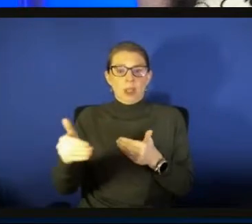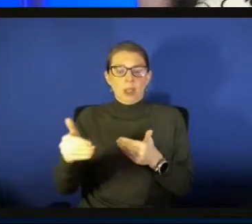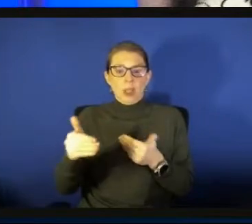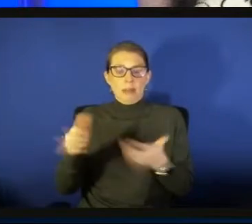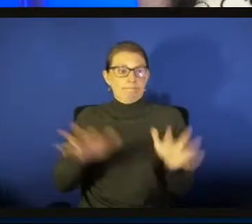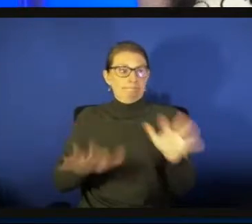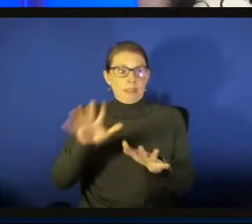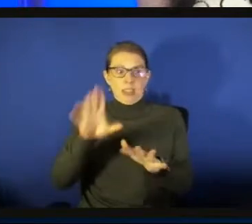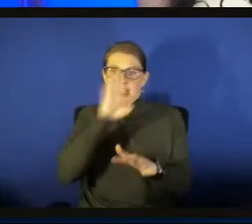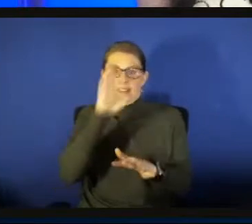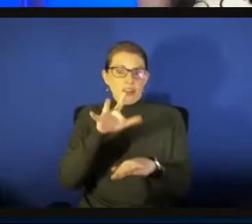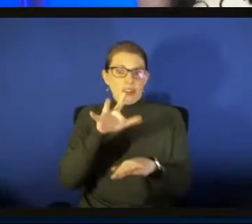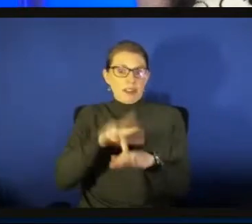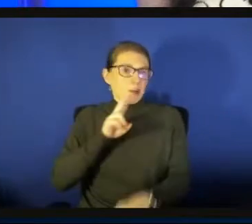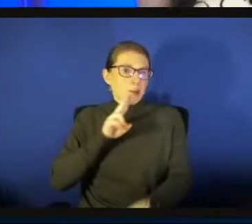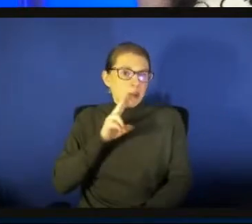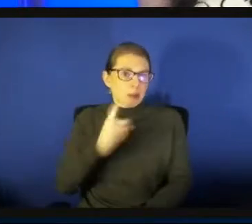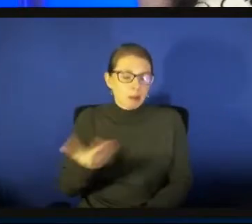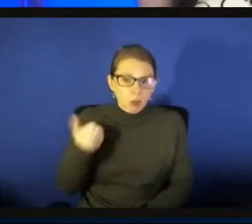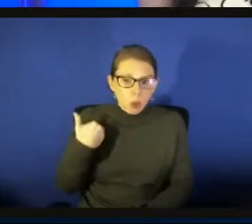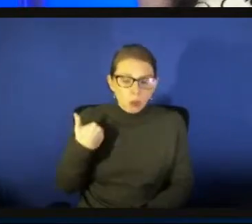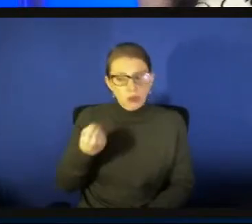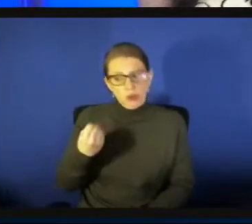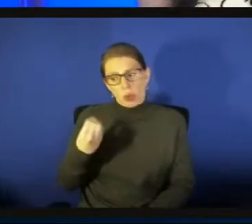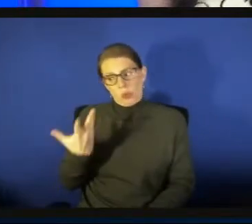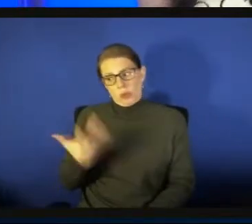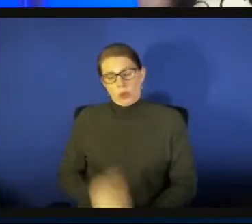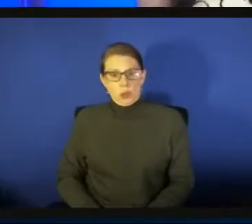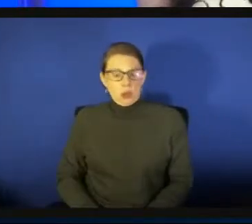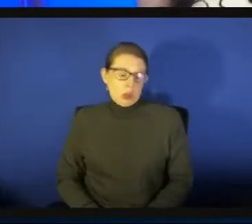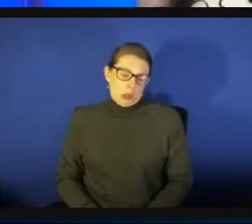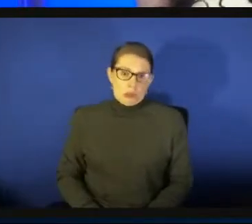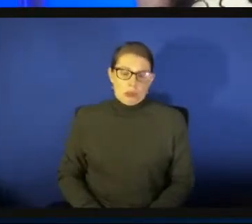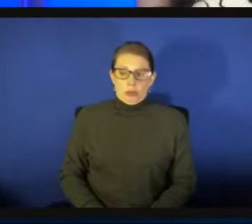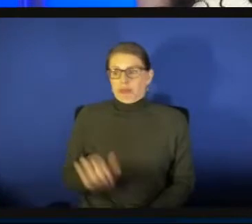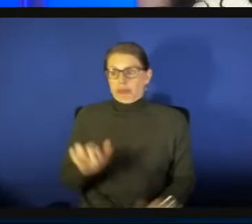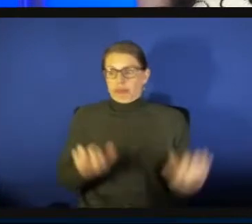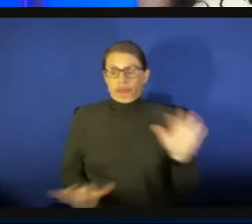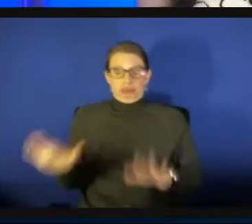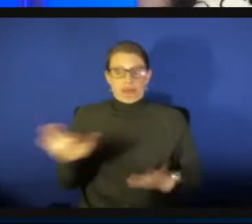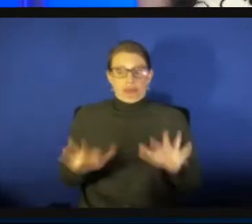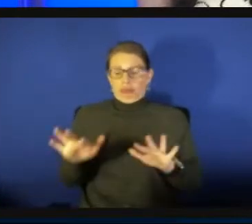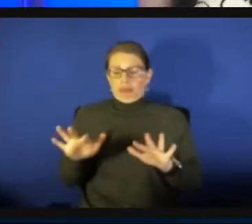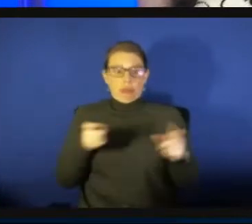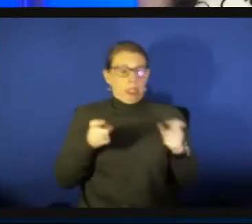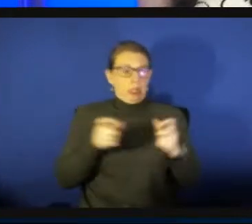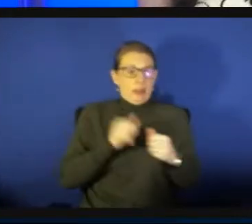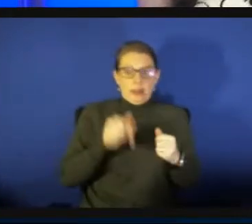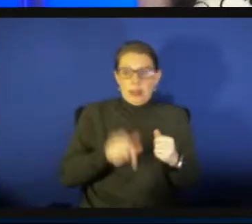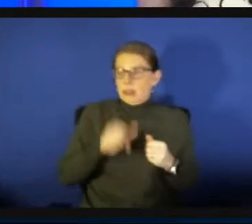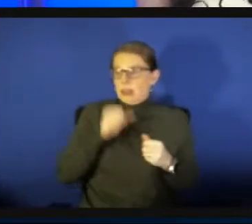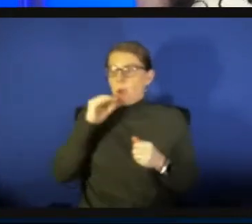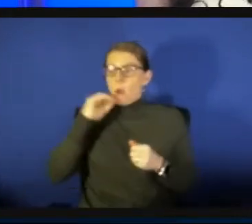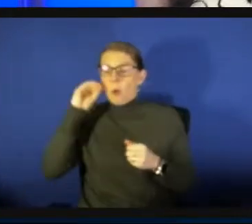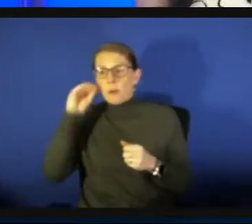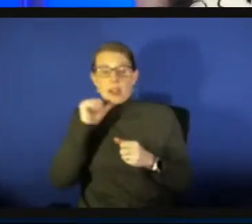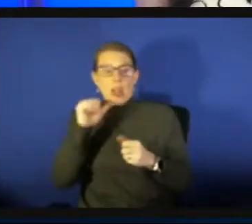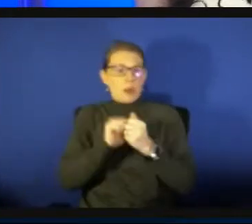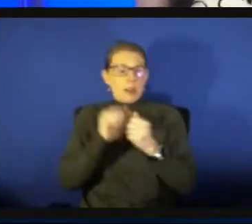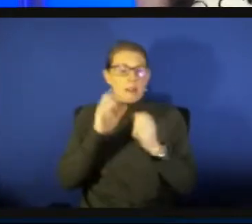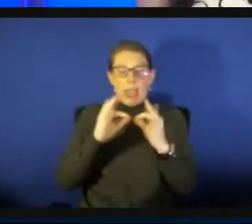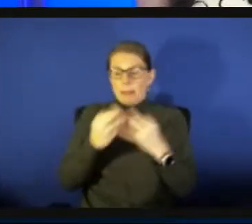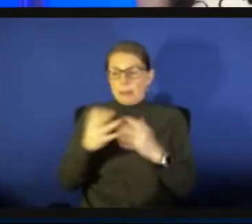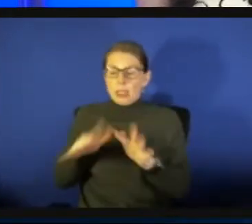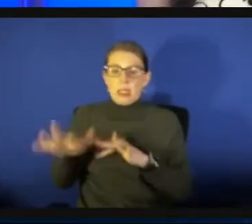been to Houston before, so it was, not work. So you're dealing with so much already, and then you're not home, and you're not with your family, and